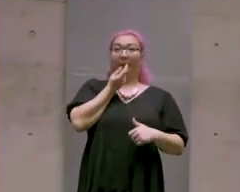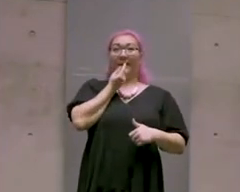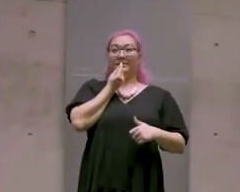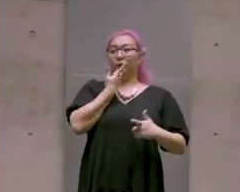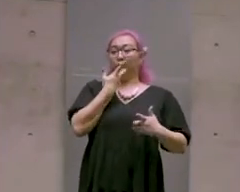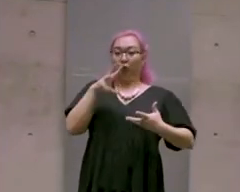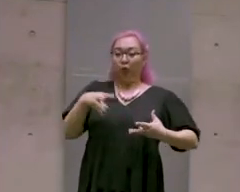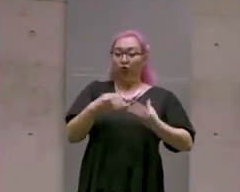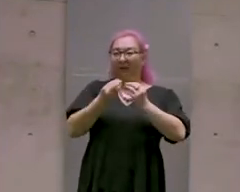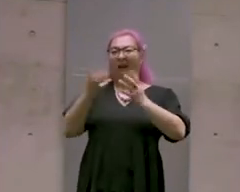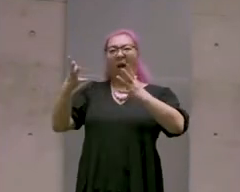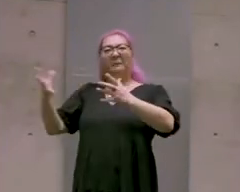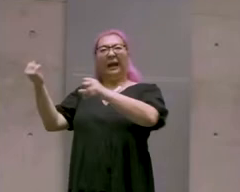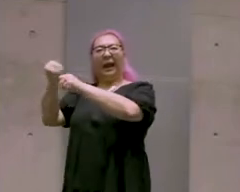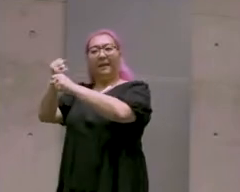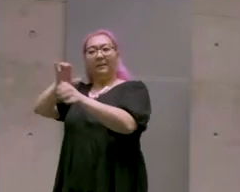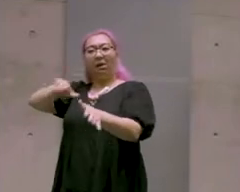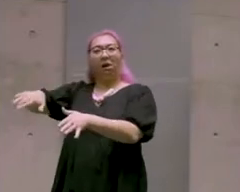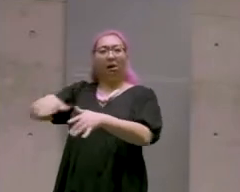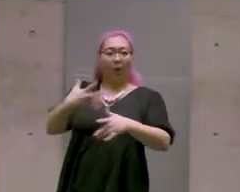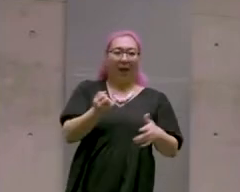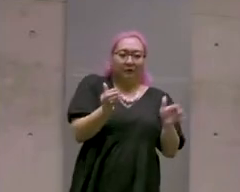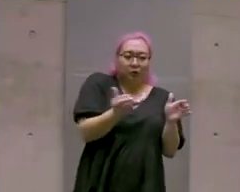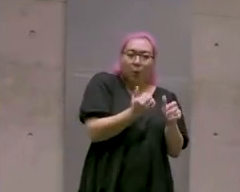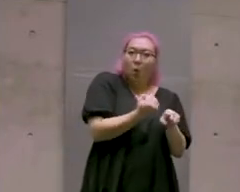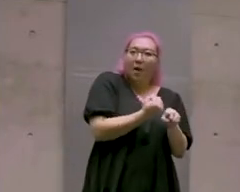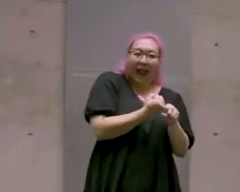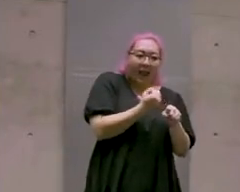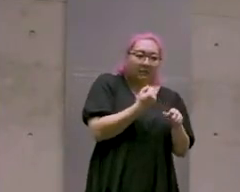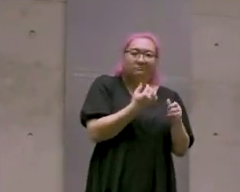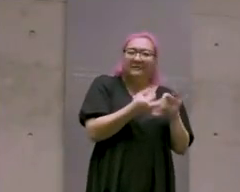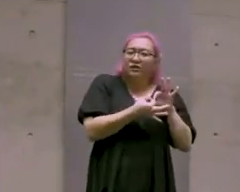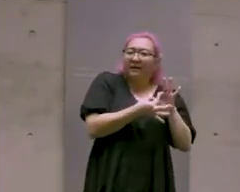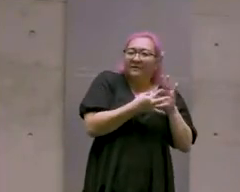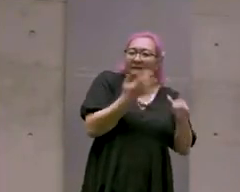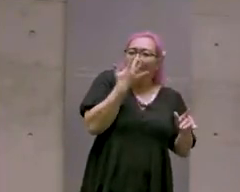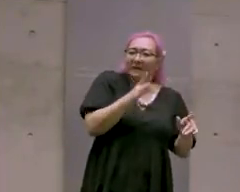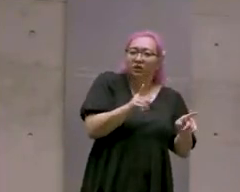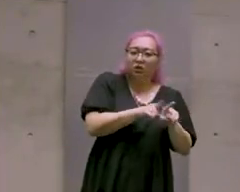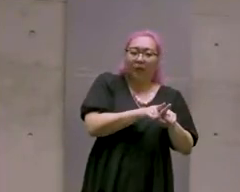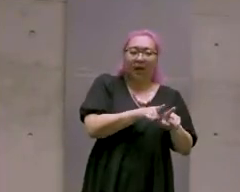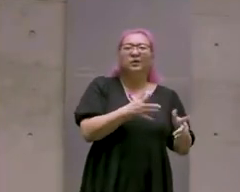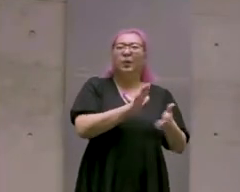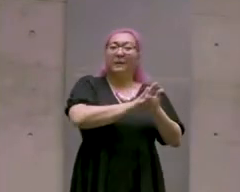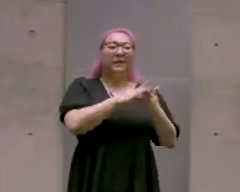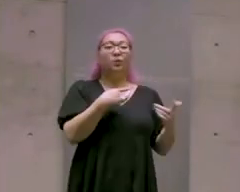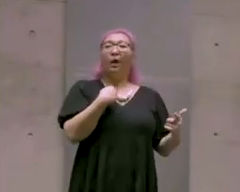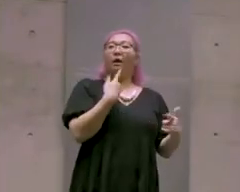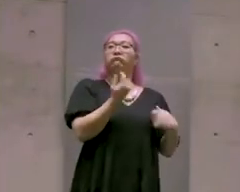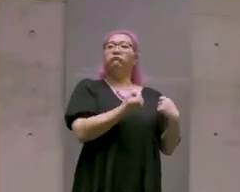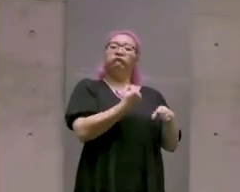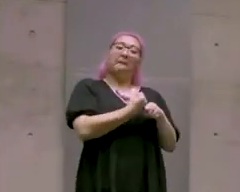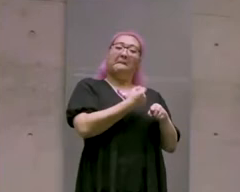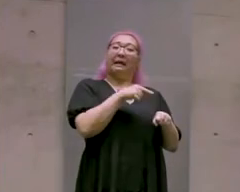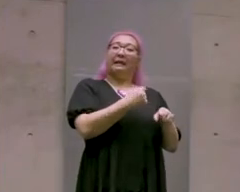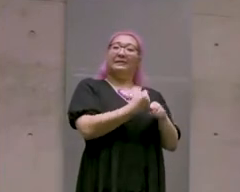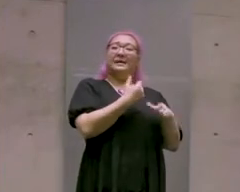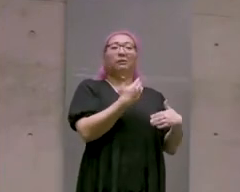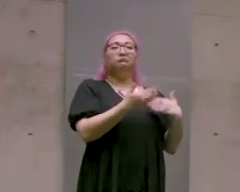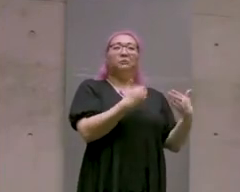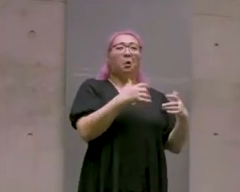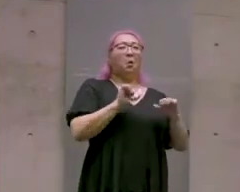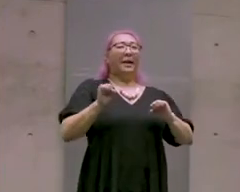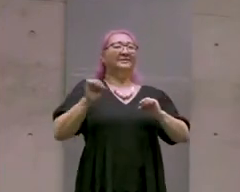about those projects, though, was that they allowed us to make a game while we were waiting for something else to happen. So Quarantine